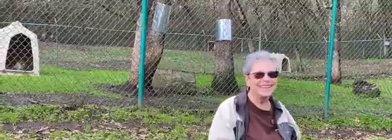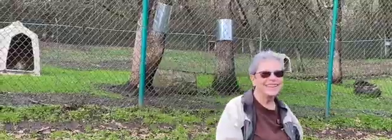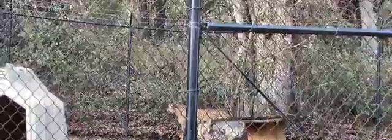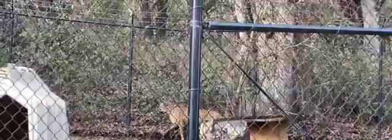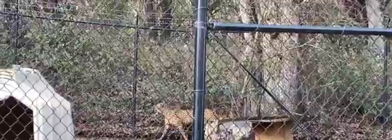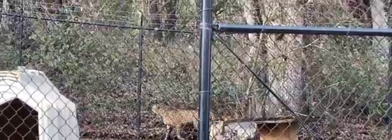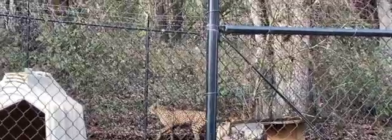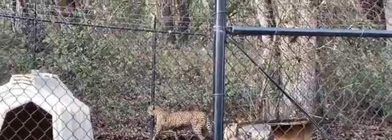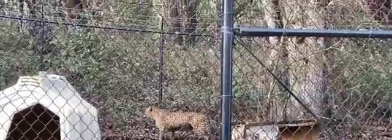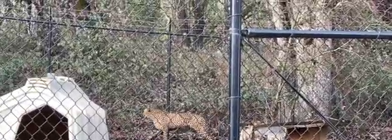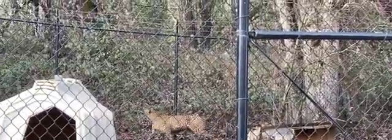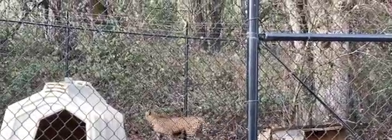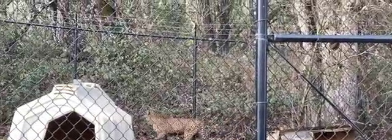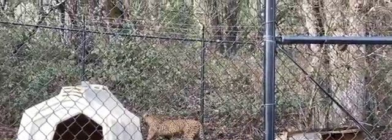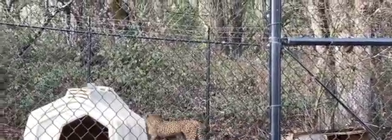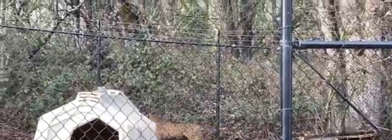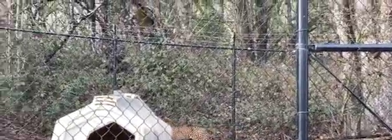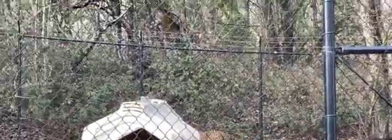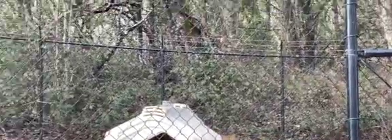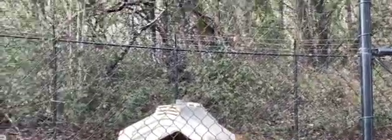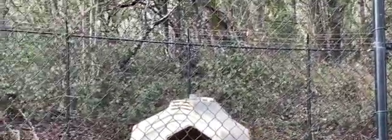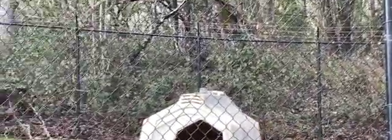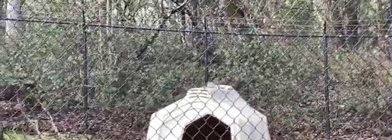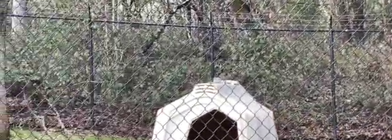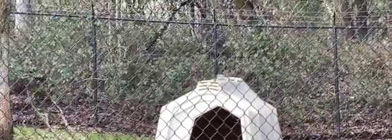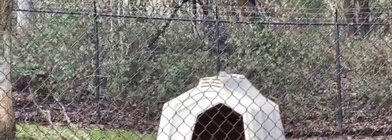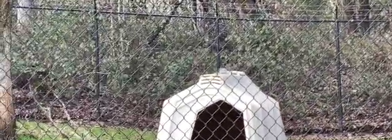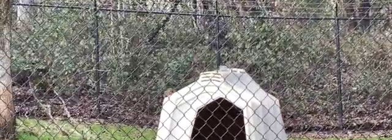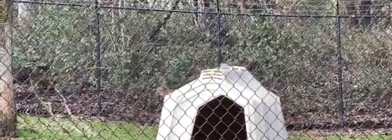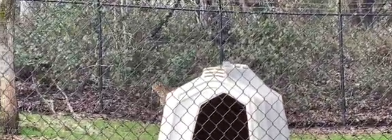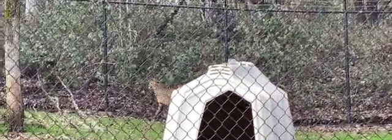Thank you. Another view of the cheetah.